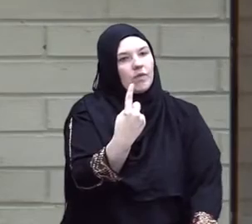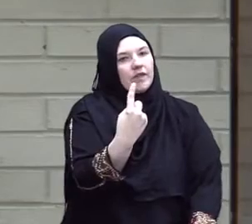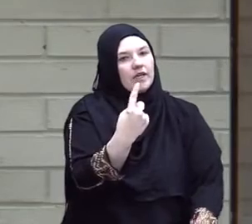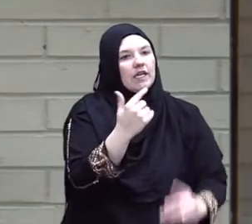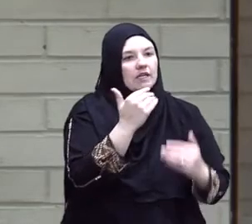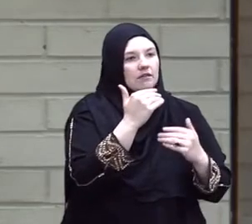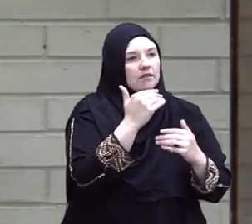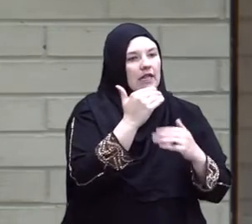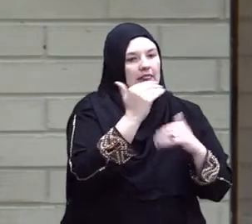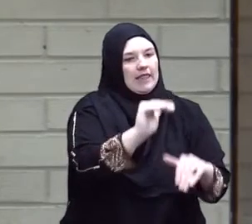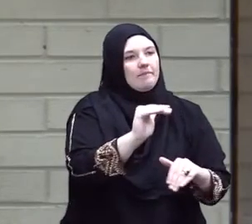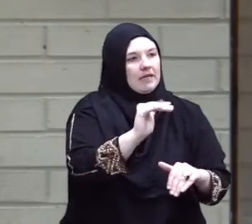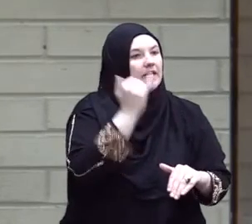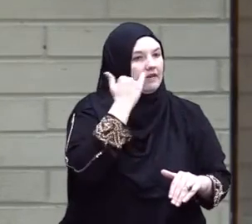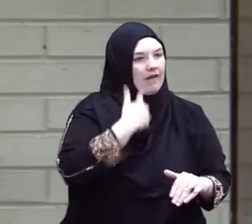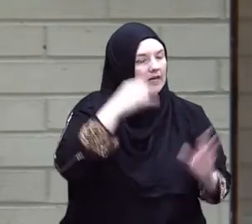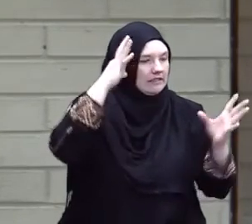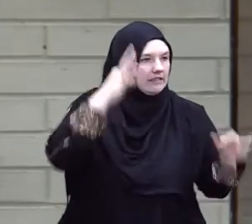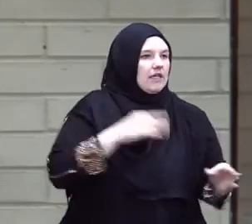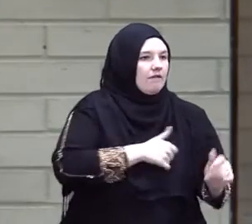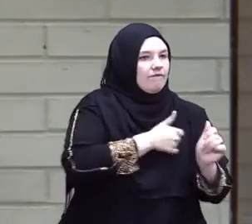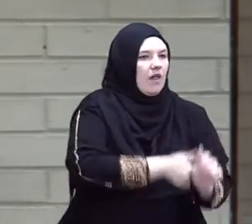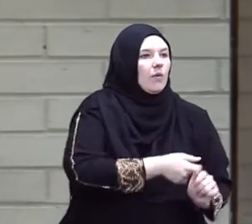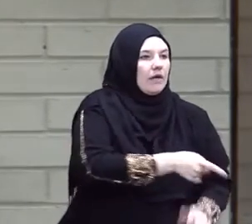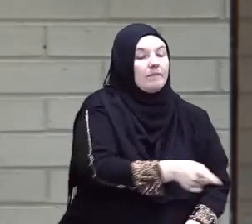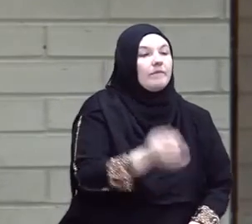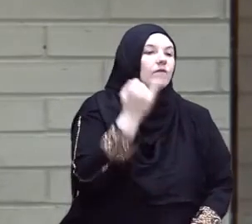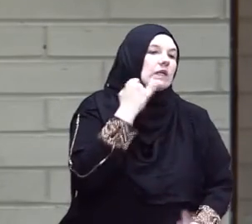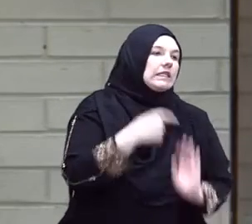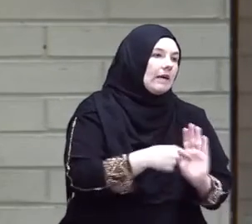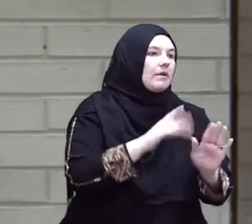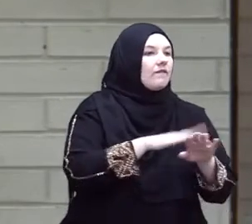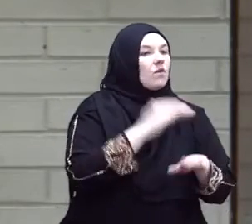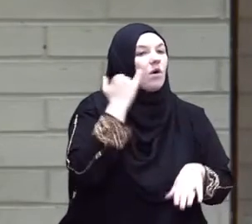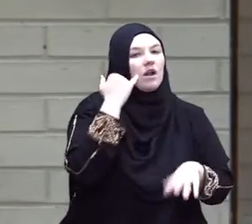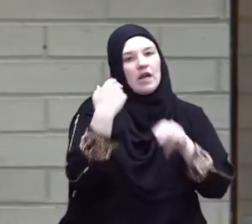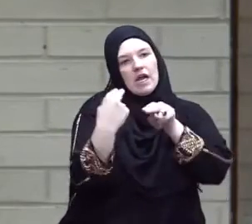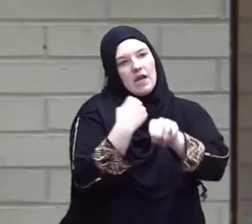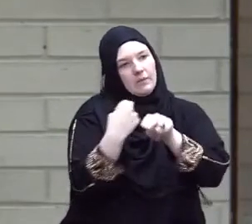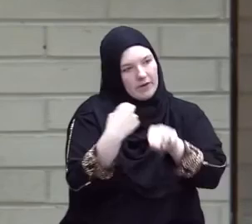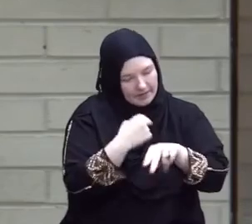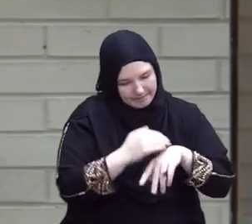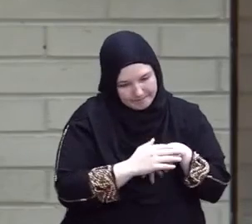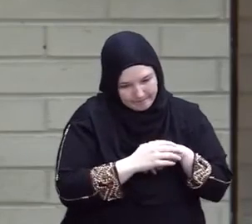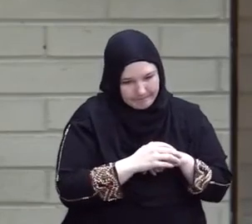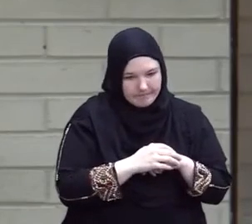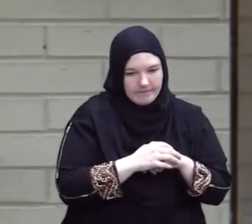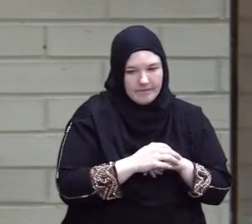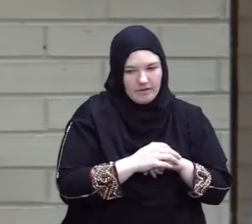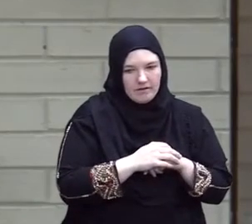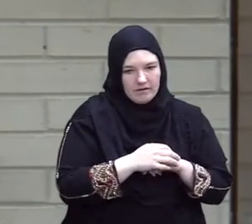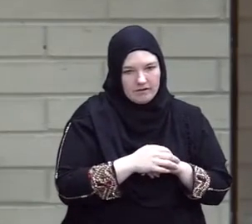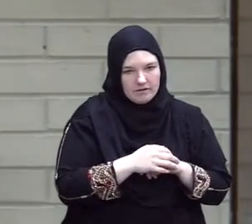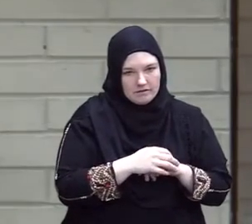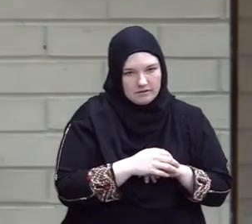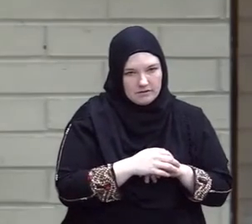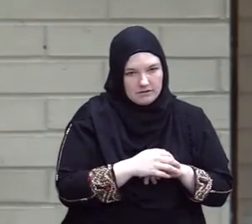exhibited in our following of him. Like, for example, if you are on a highway